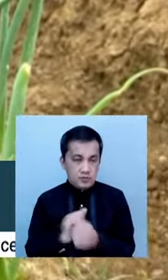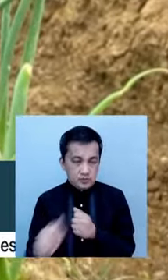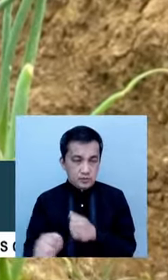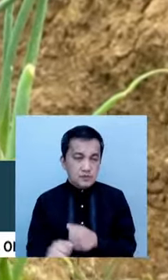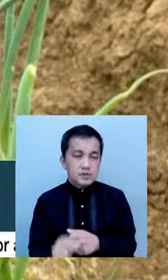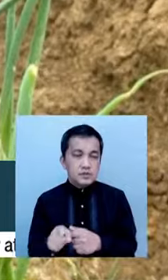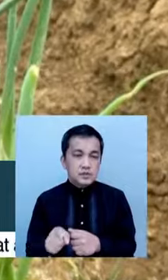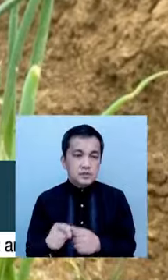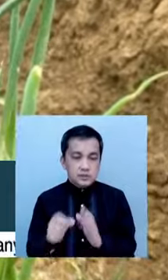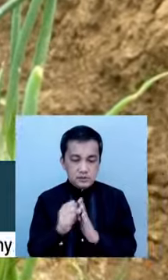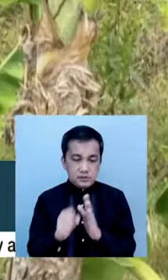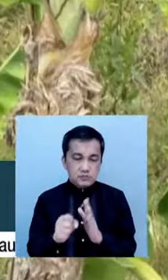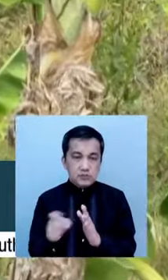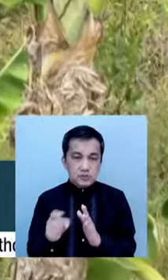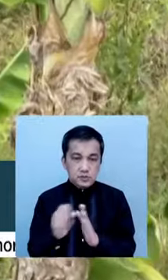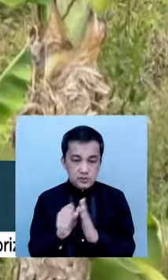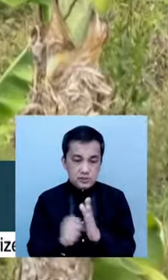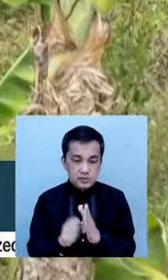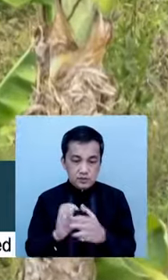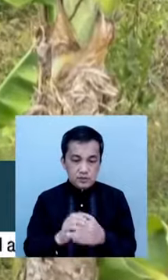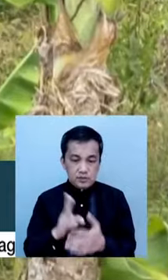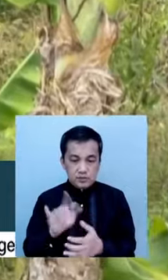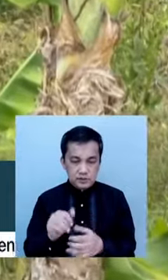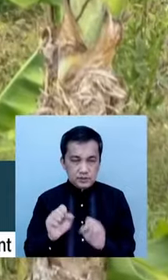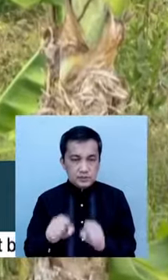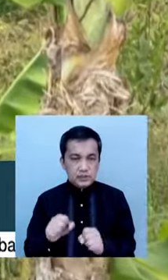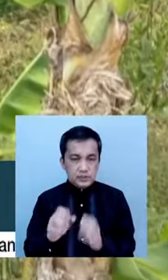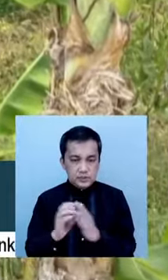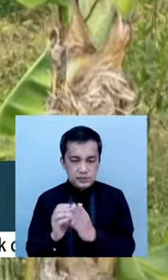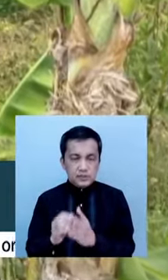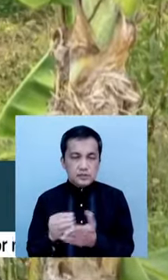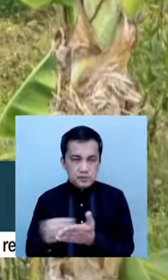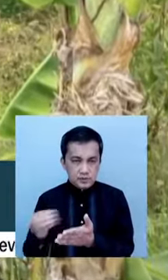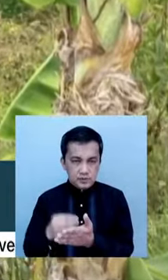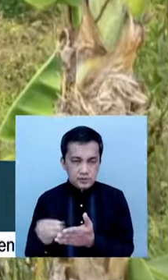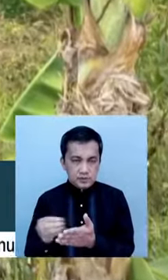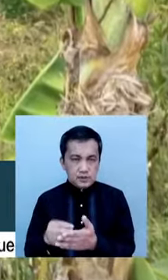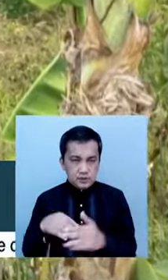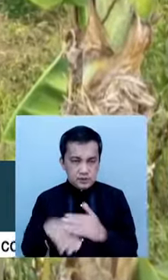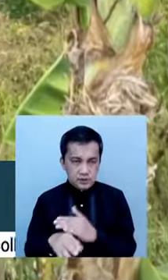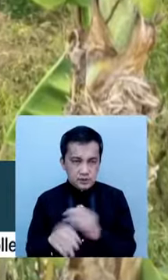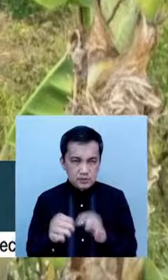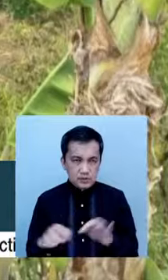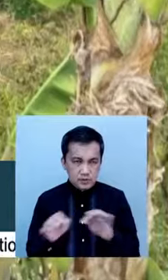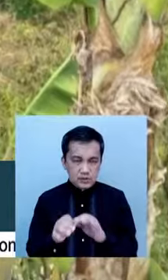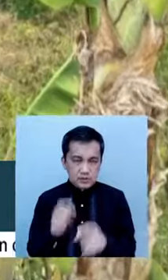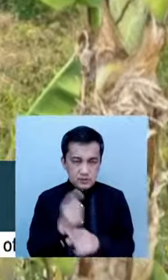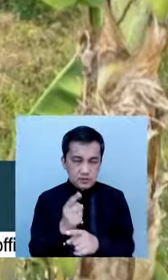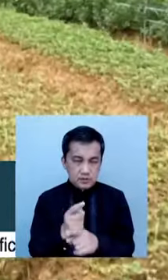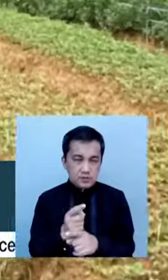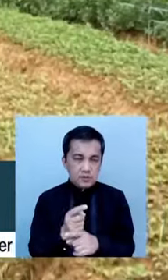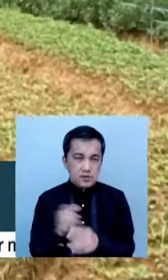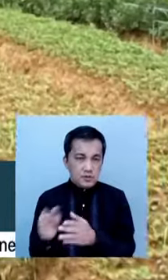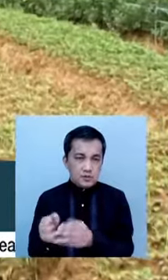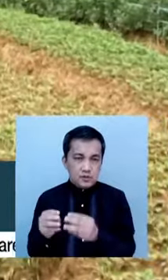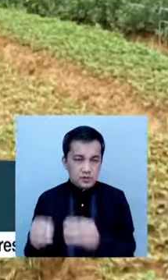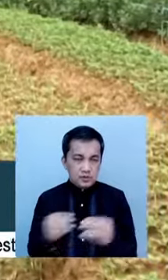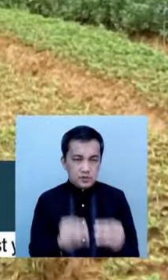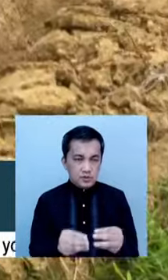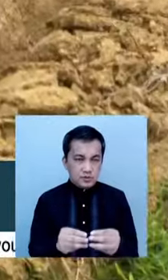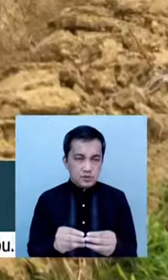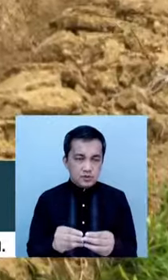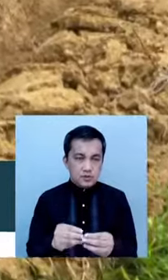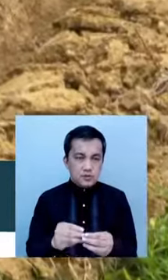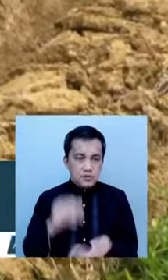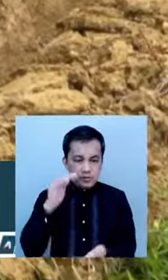can make necessary purchases to undertake critical, urgent, and appropriate measures in order to mitigate the ill impacts of